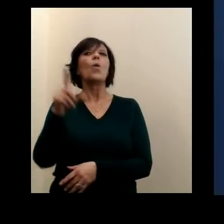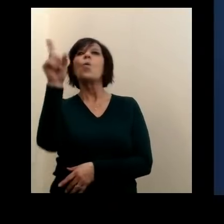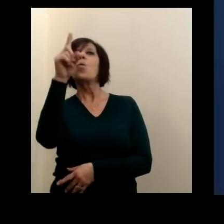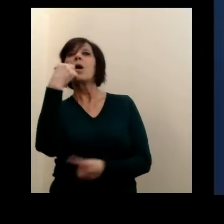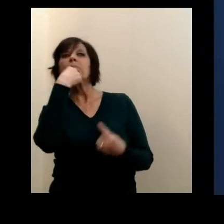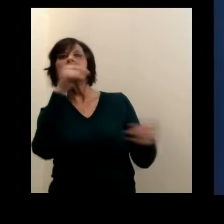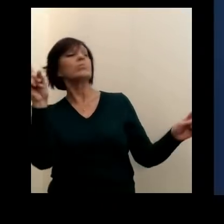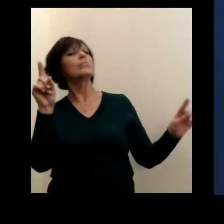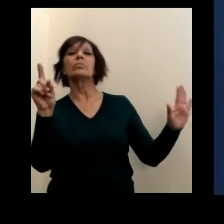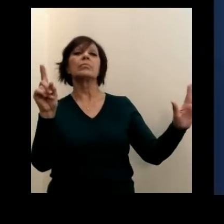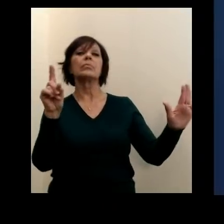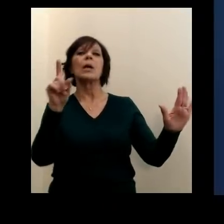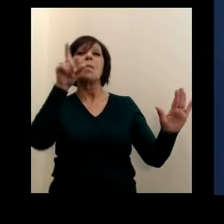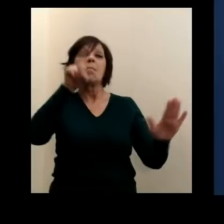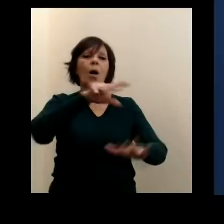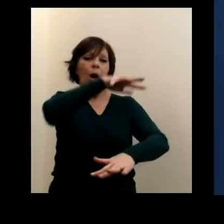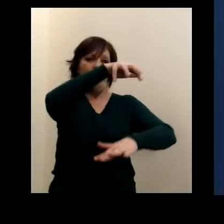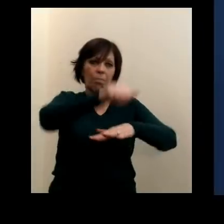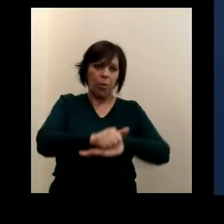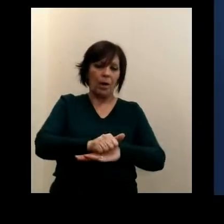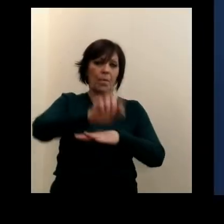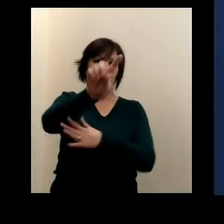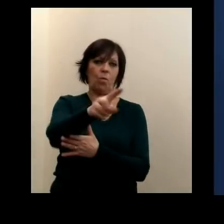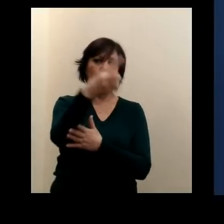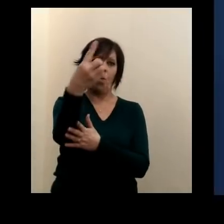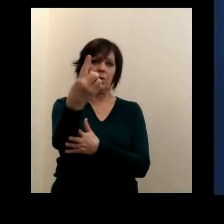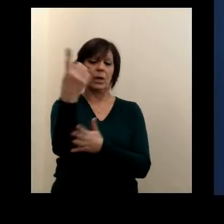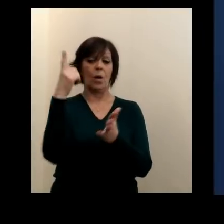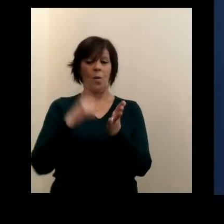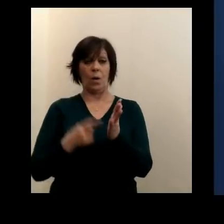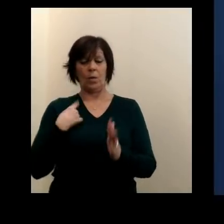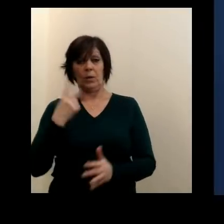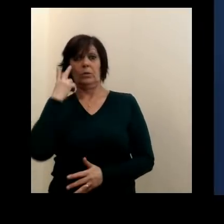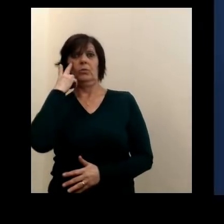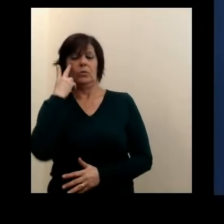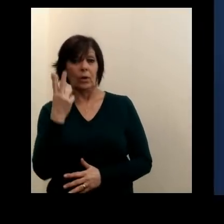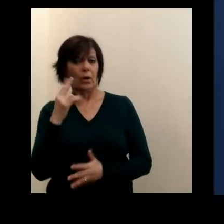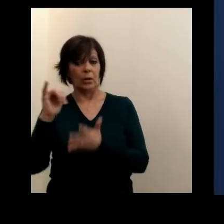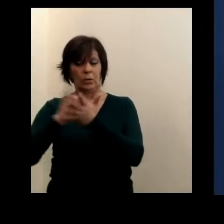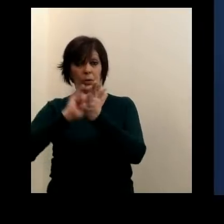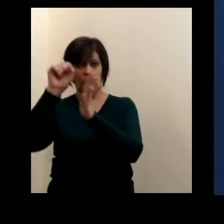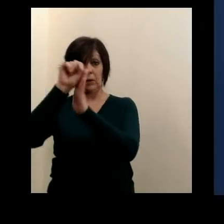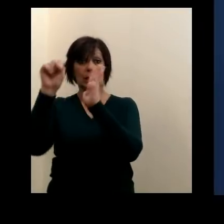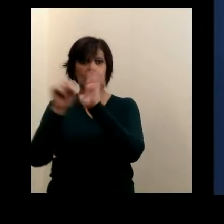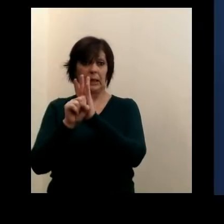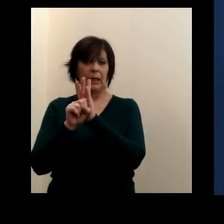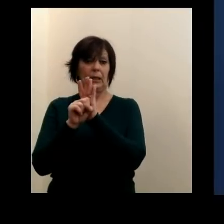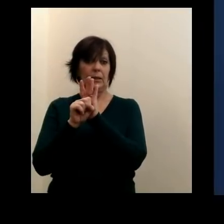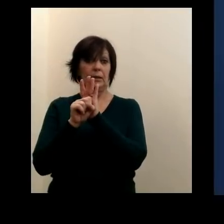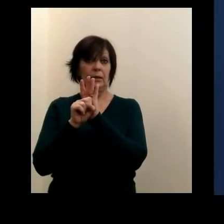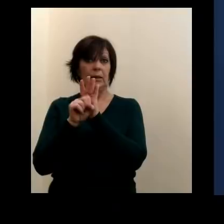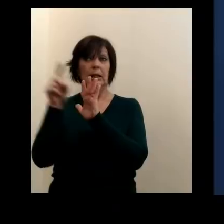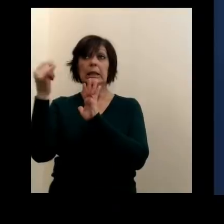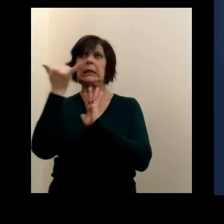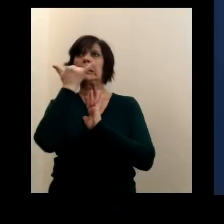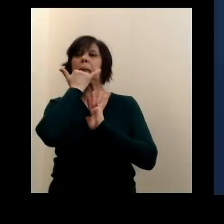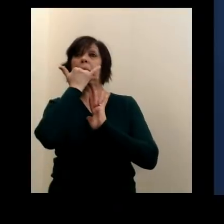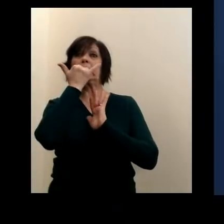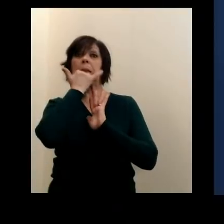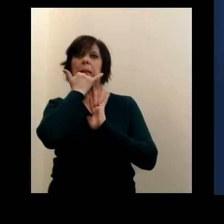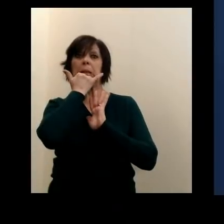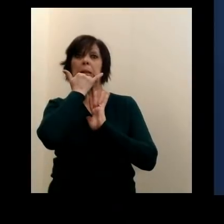because these are all appointment by only. What we saw when New York State mistakenly put